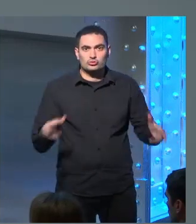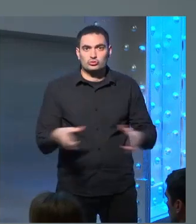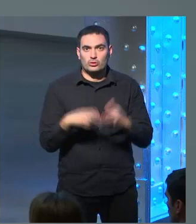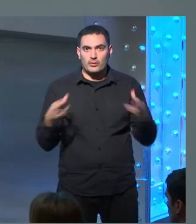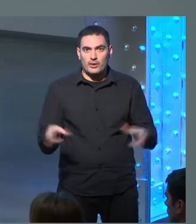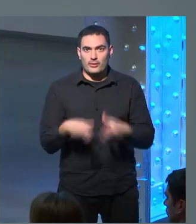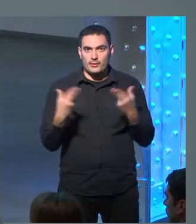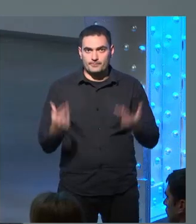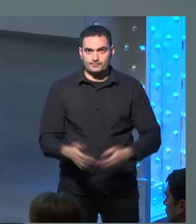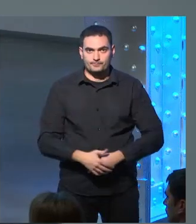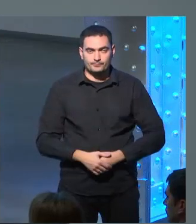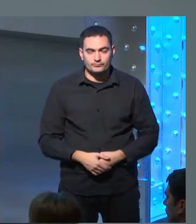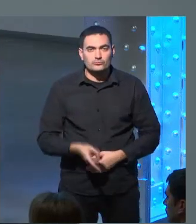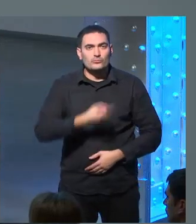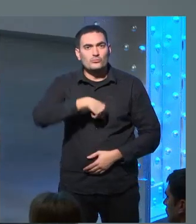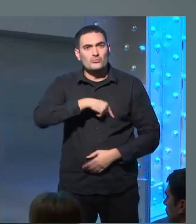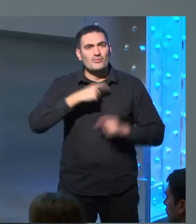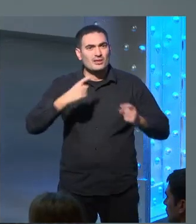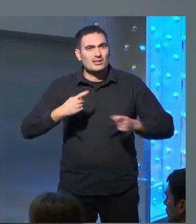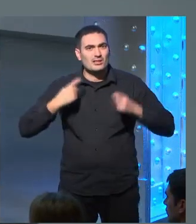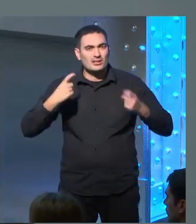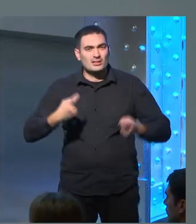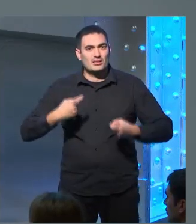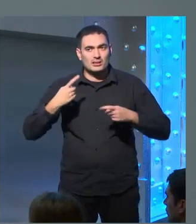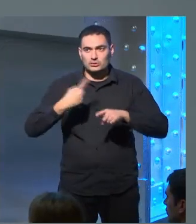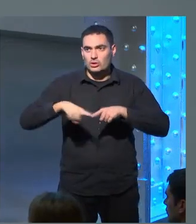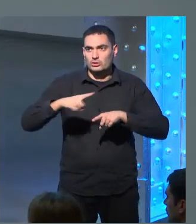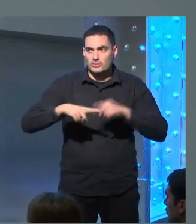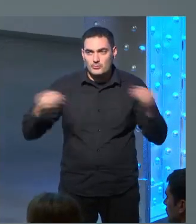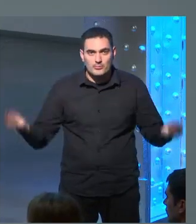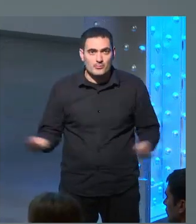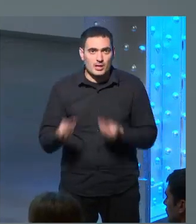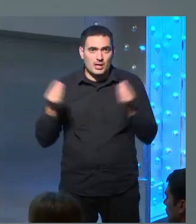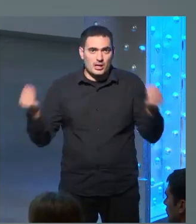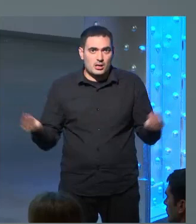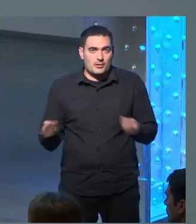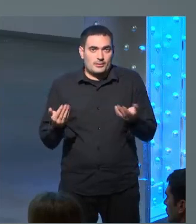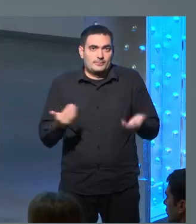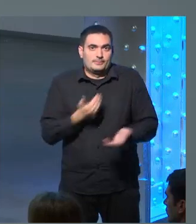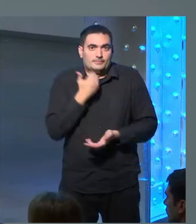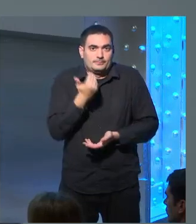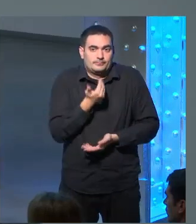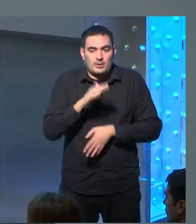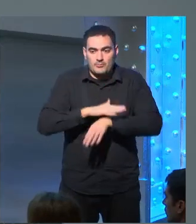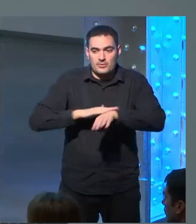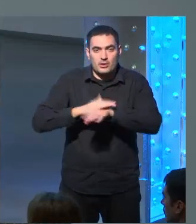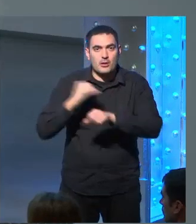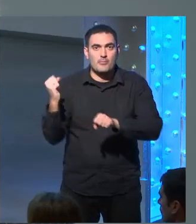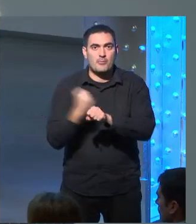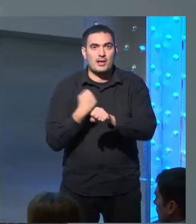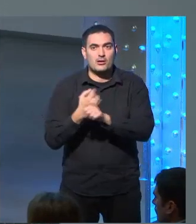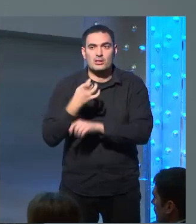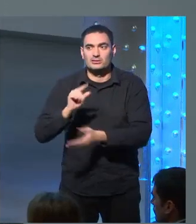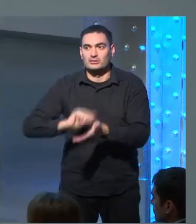support by the whole of the society. We are trying to improve things modestly at